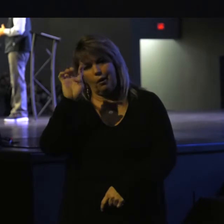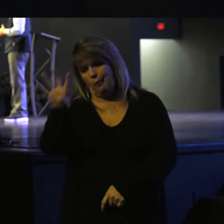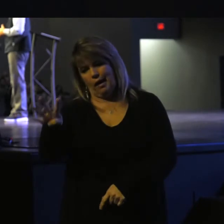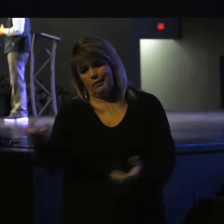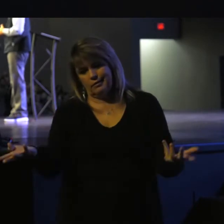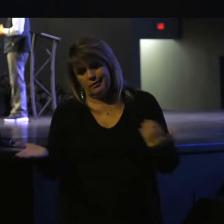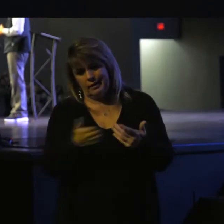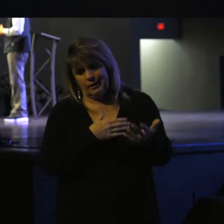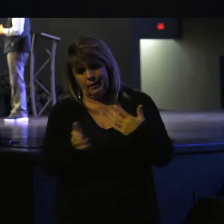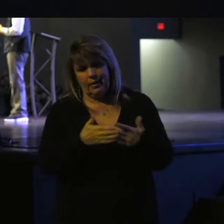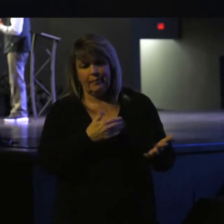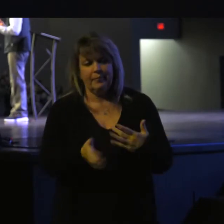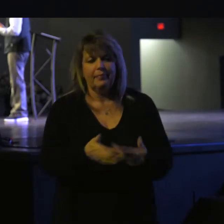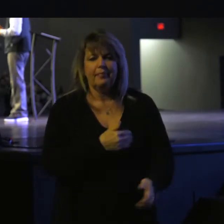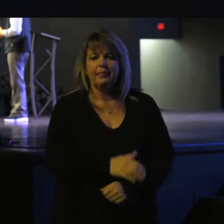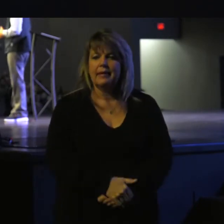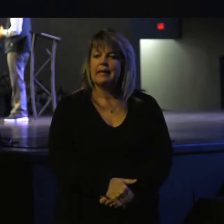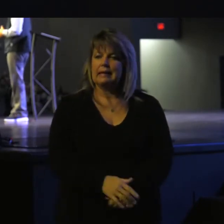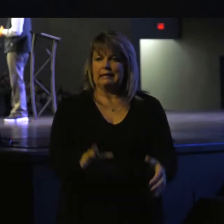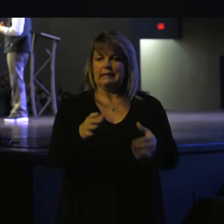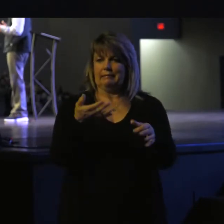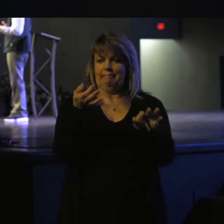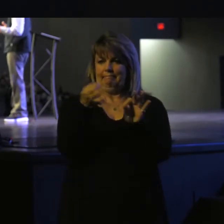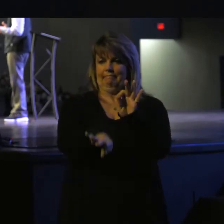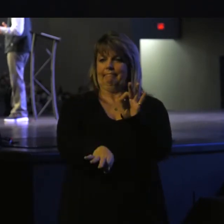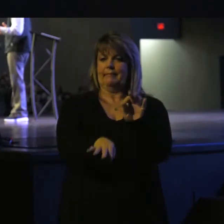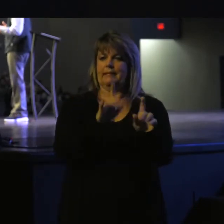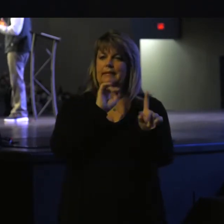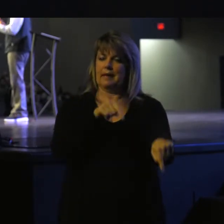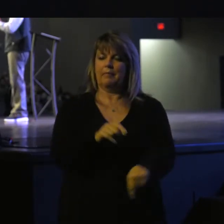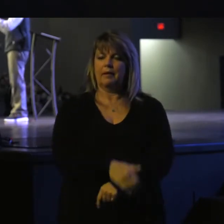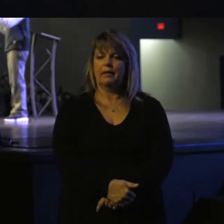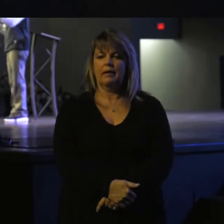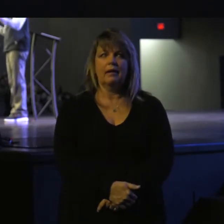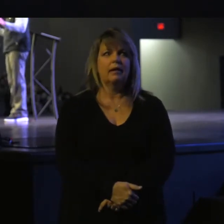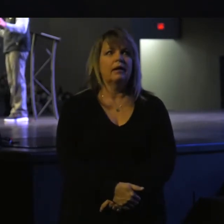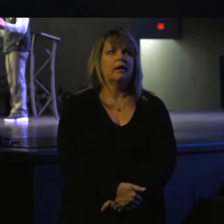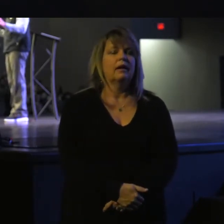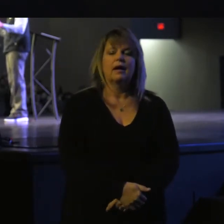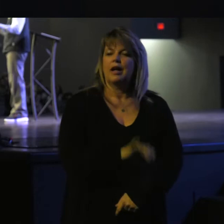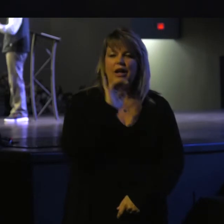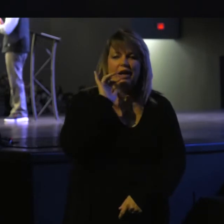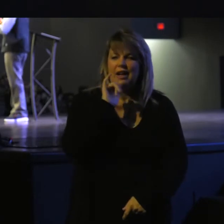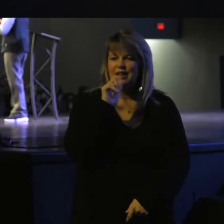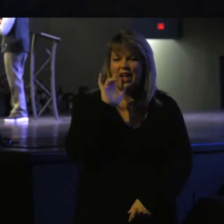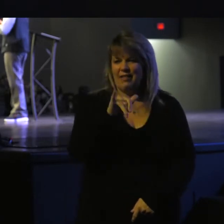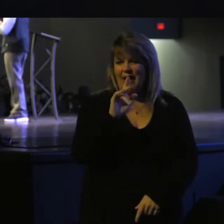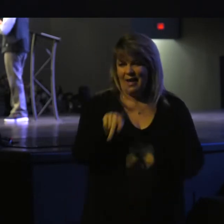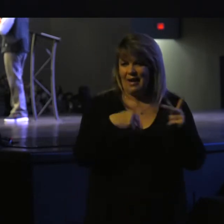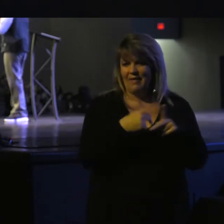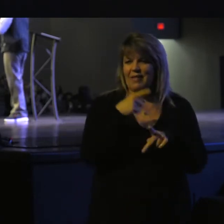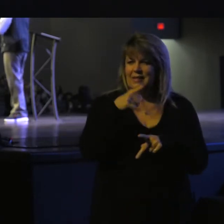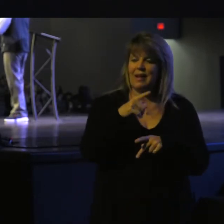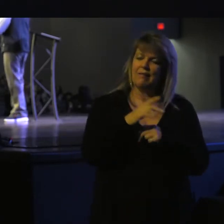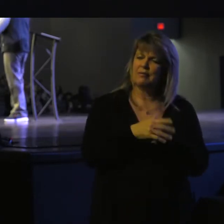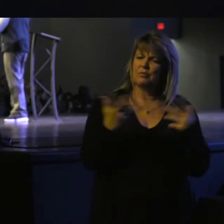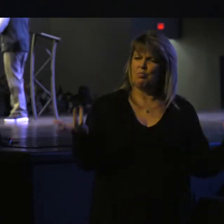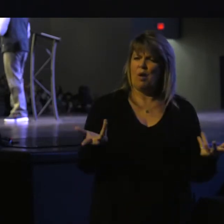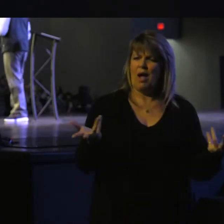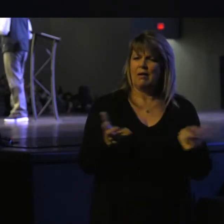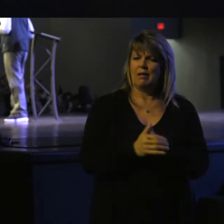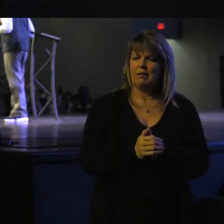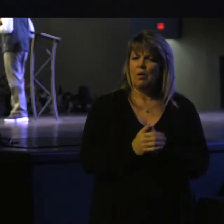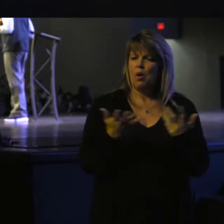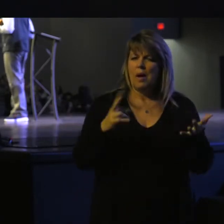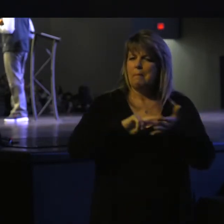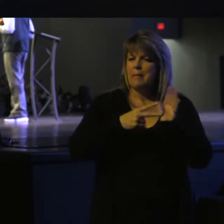all. It's a statement. So what? No, not that kind of so what. This kind of so what. So what does